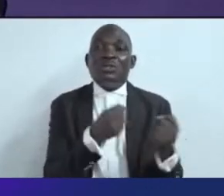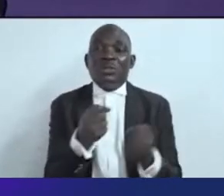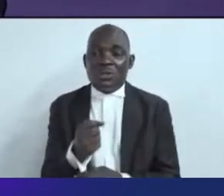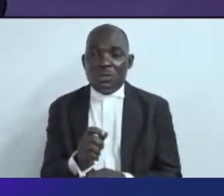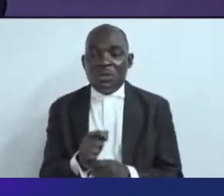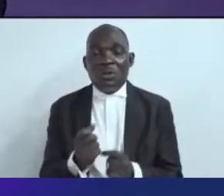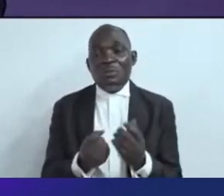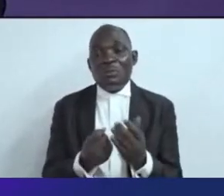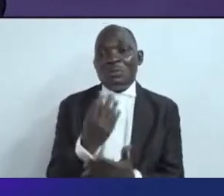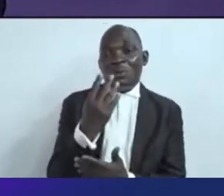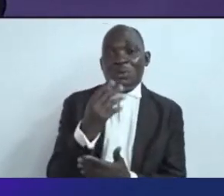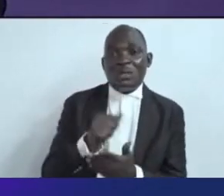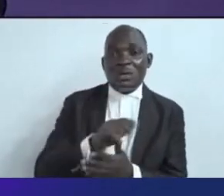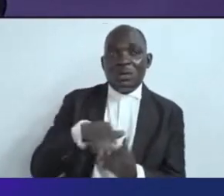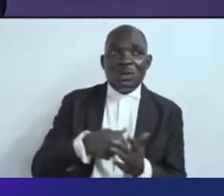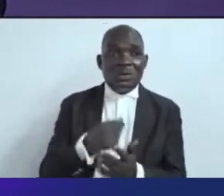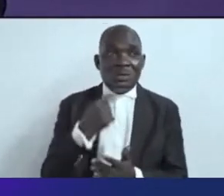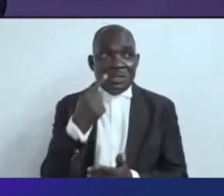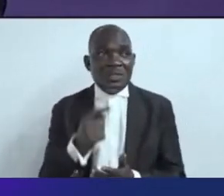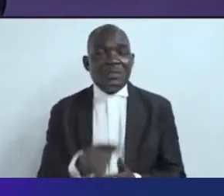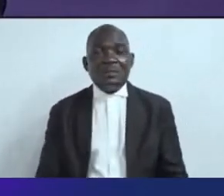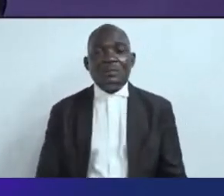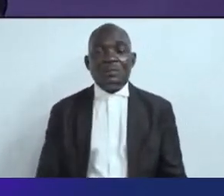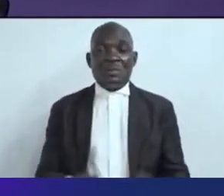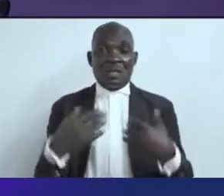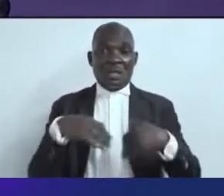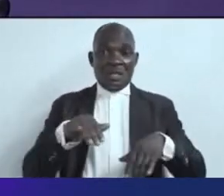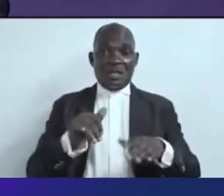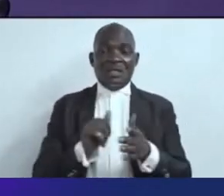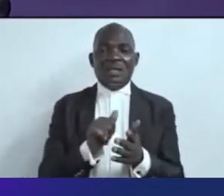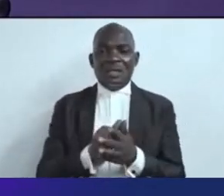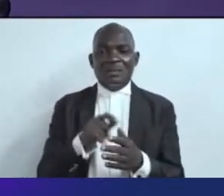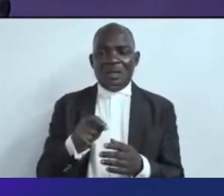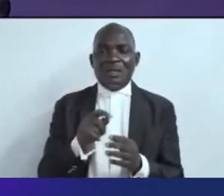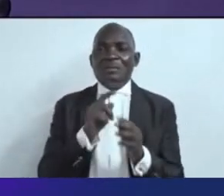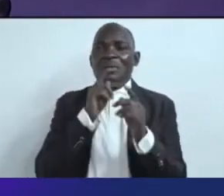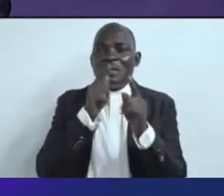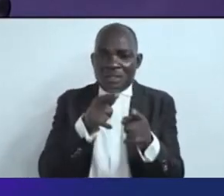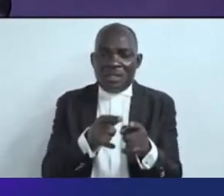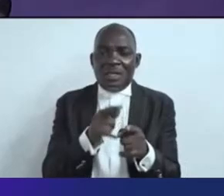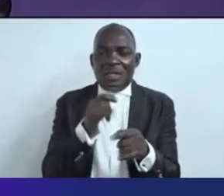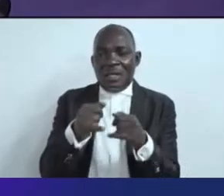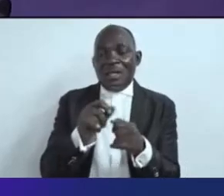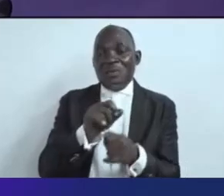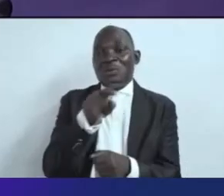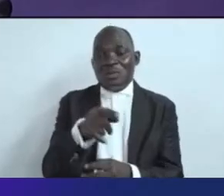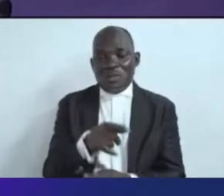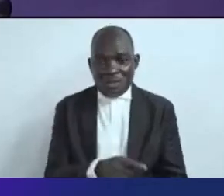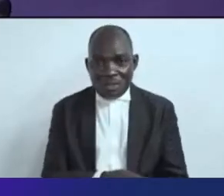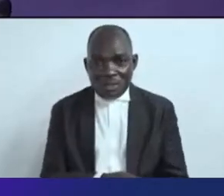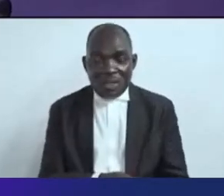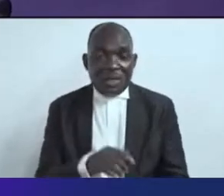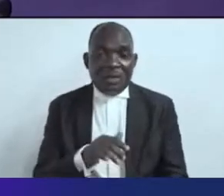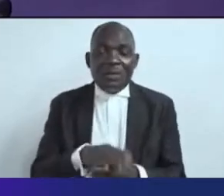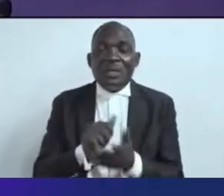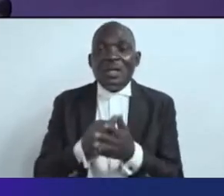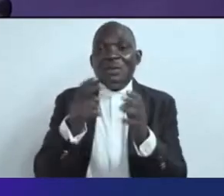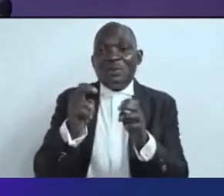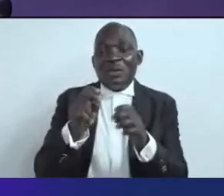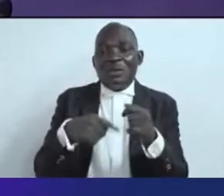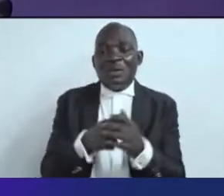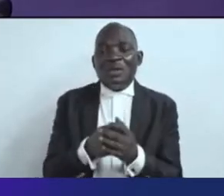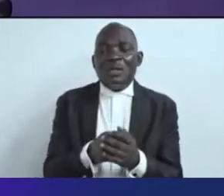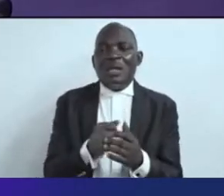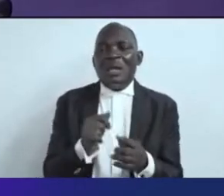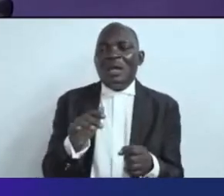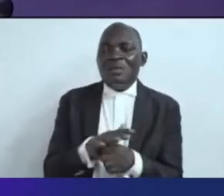the growth that we are seeing. And that should answer the last question on this issue of